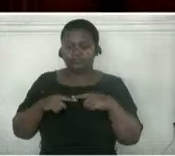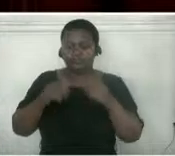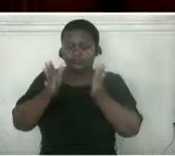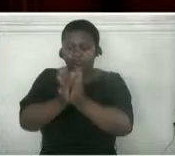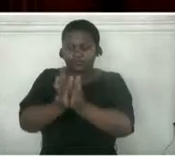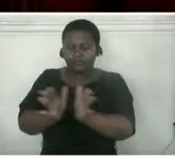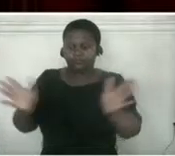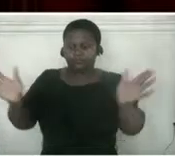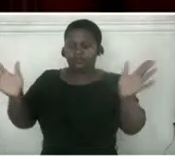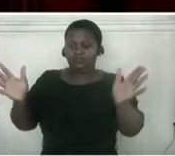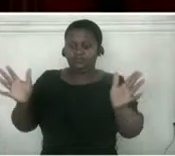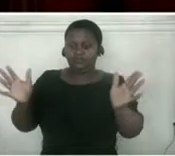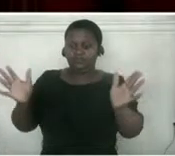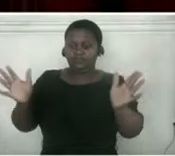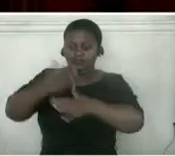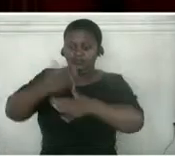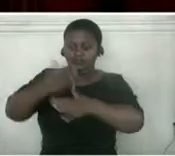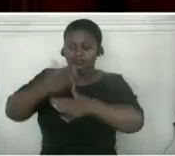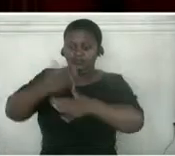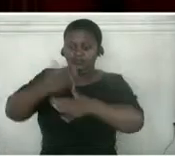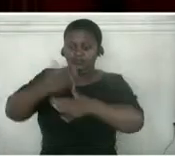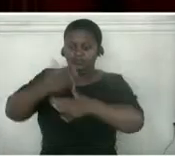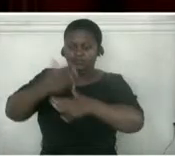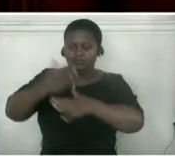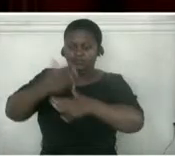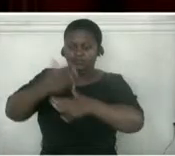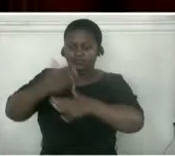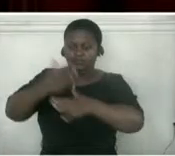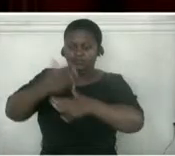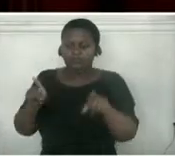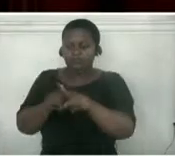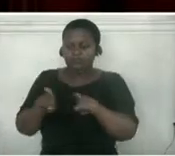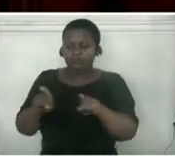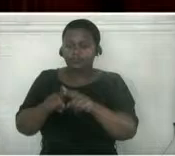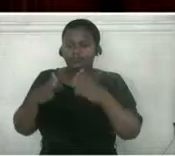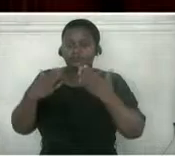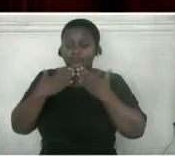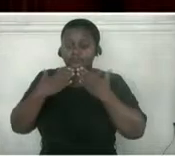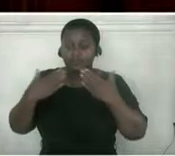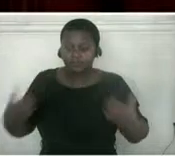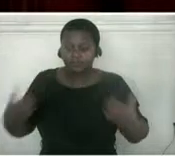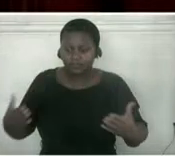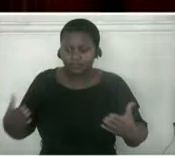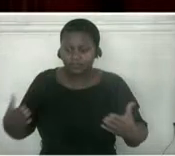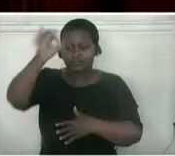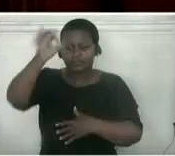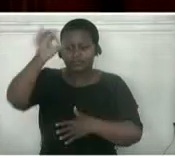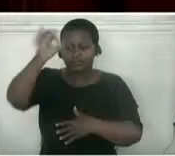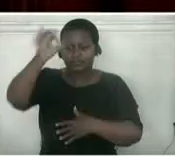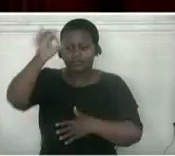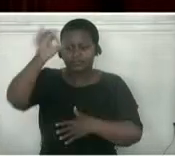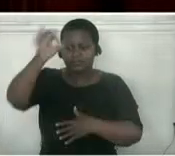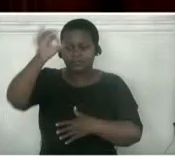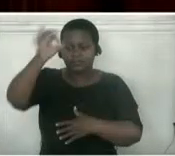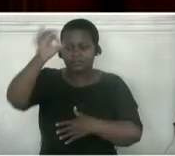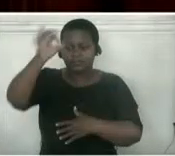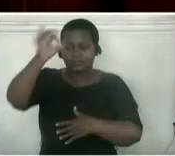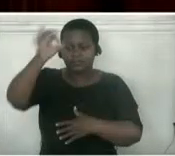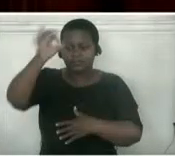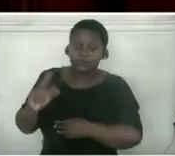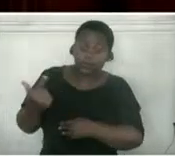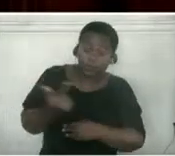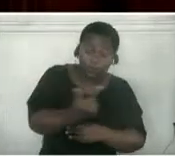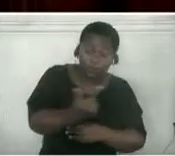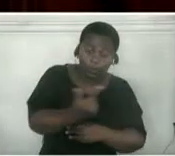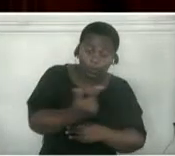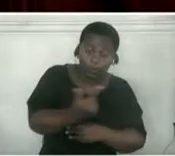general workers in hospitals. We also thank the police, social workers, all of